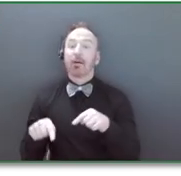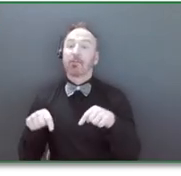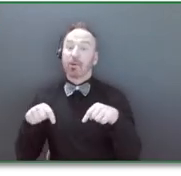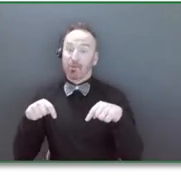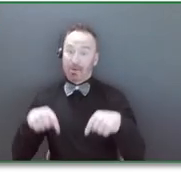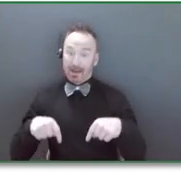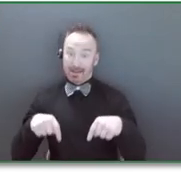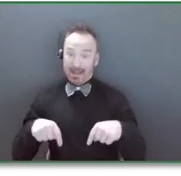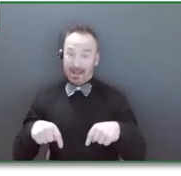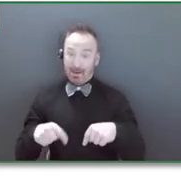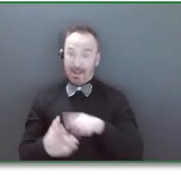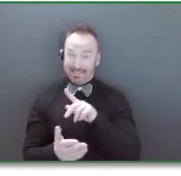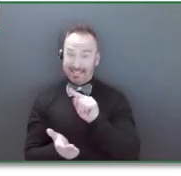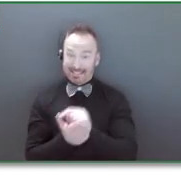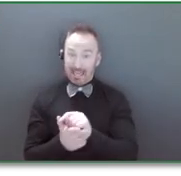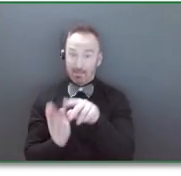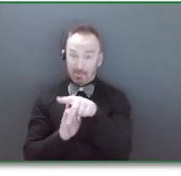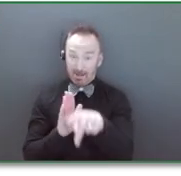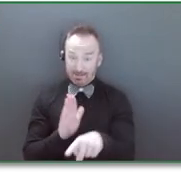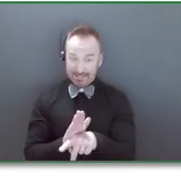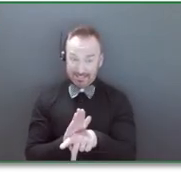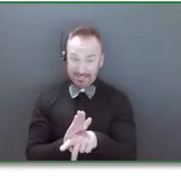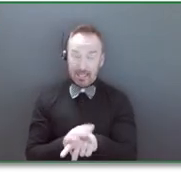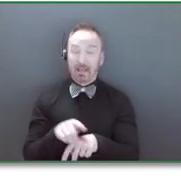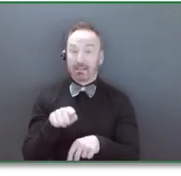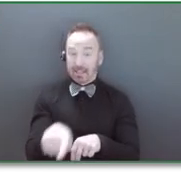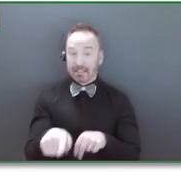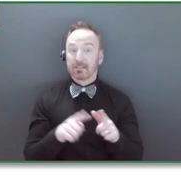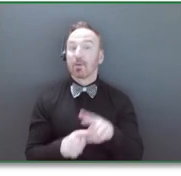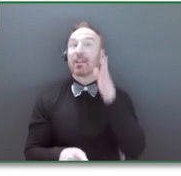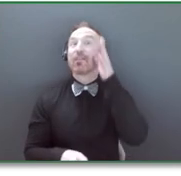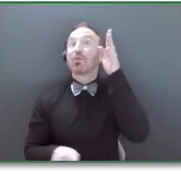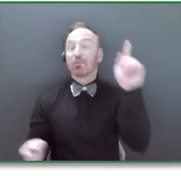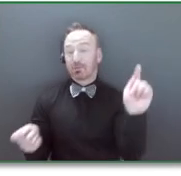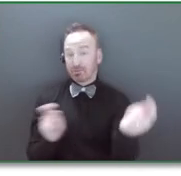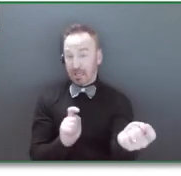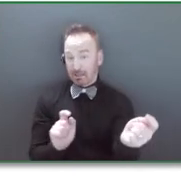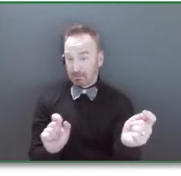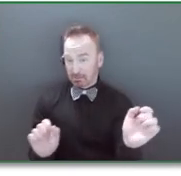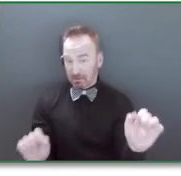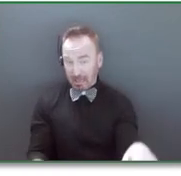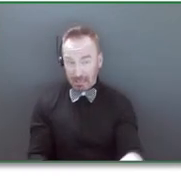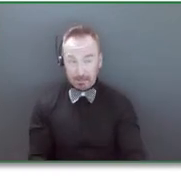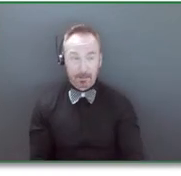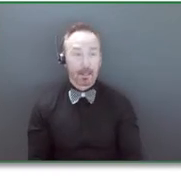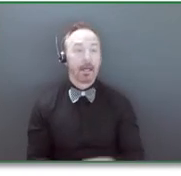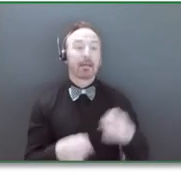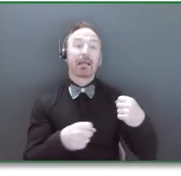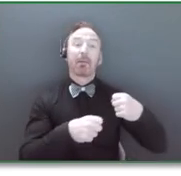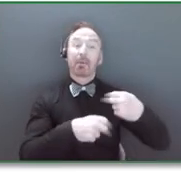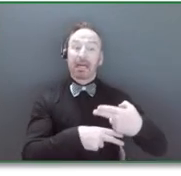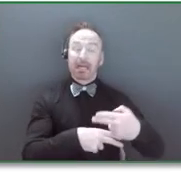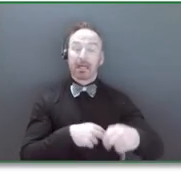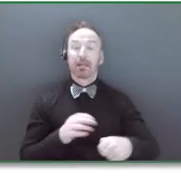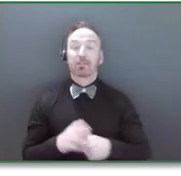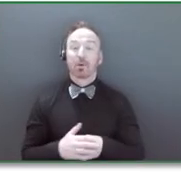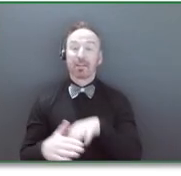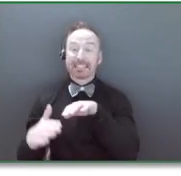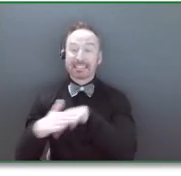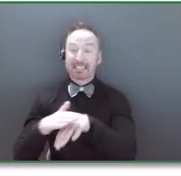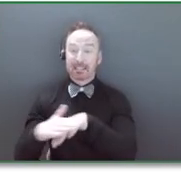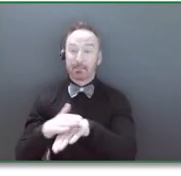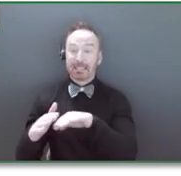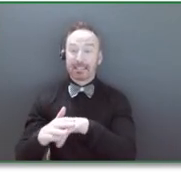This list may change in the future. Next slide, please. Then, in terms of embedding accessibility into the